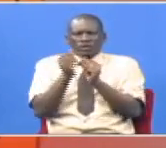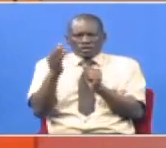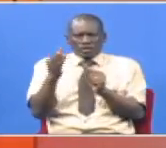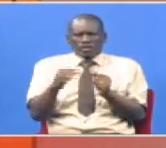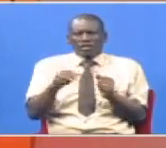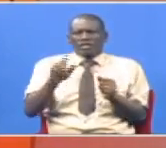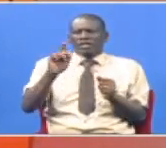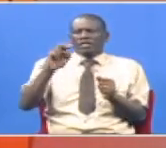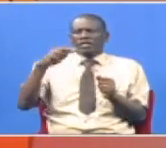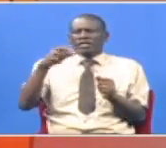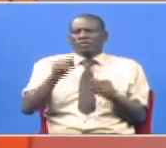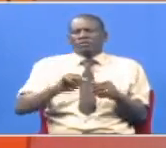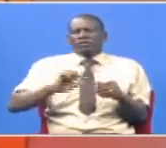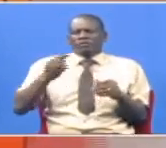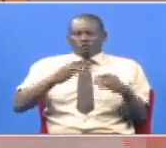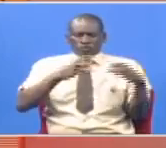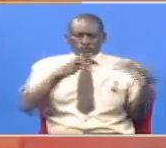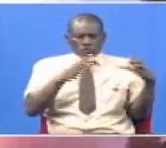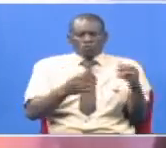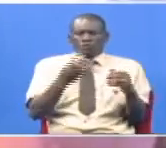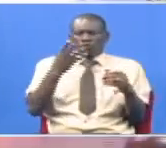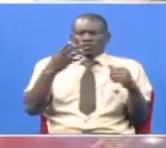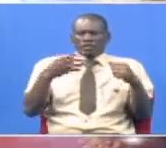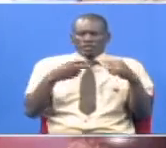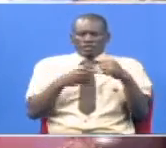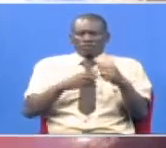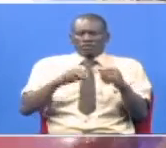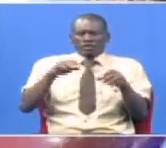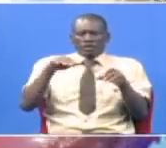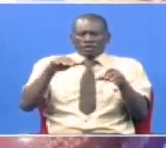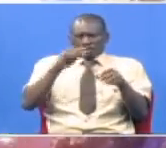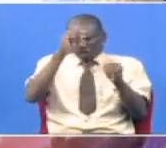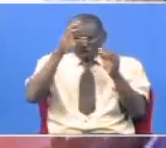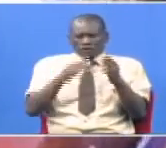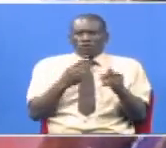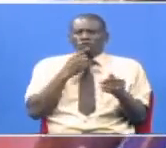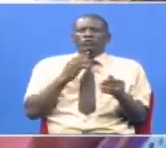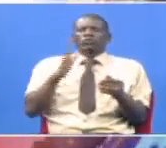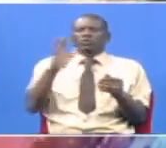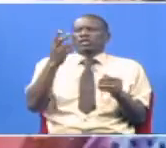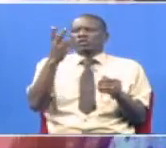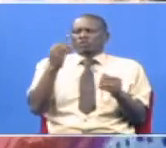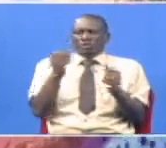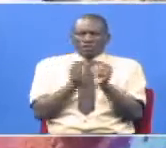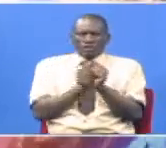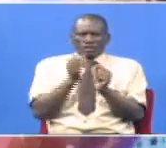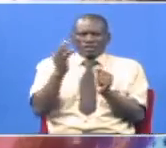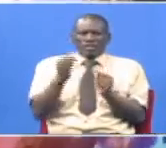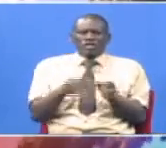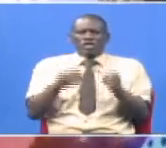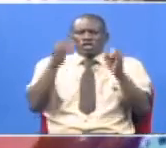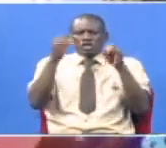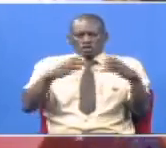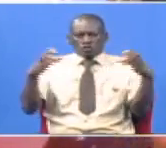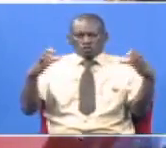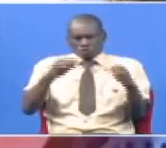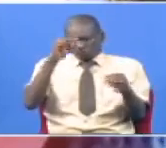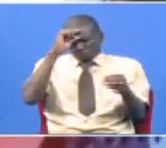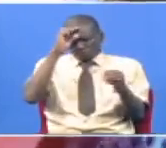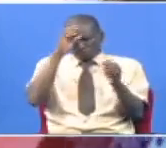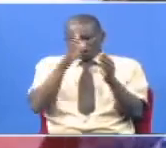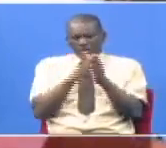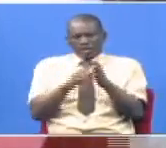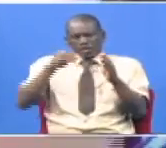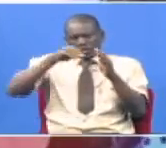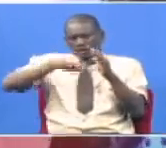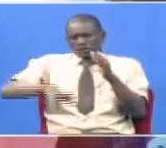amongst the first cohort of 47 governors who were sworn into office in 2013 in a new tier of government under